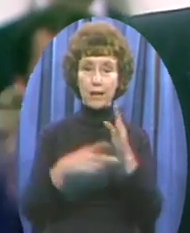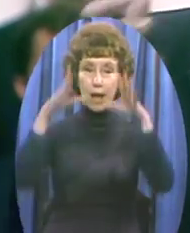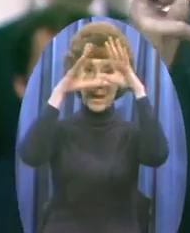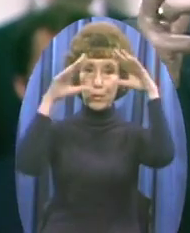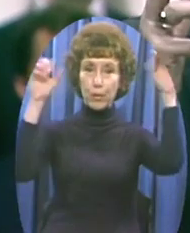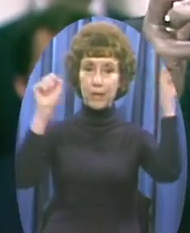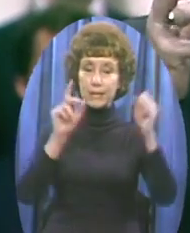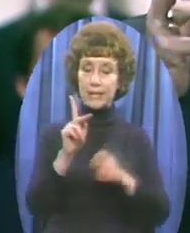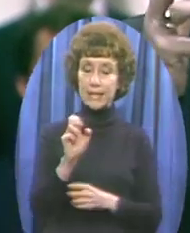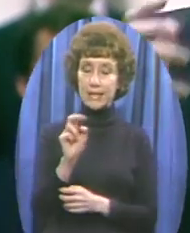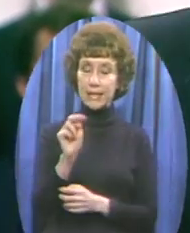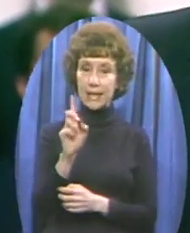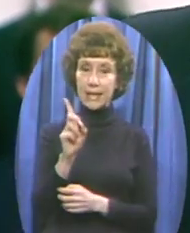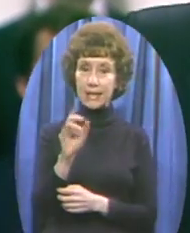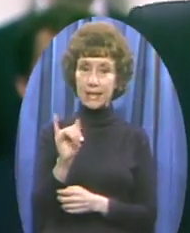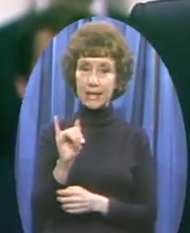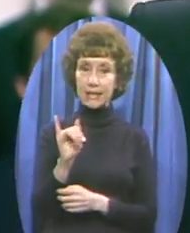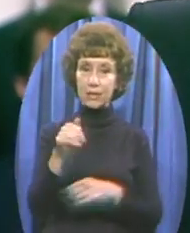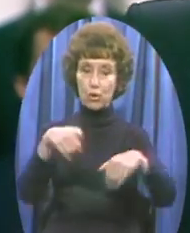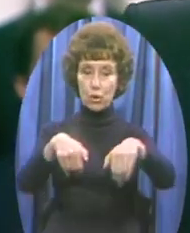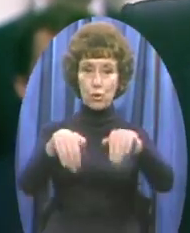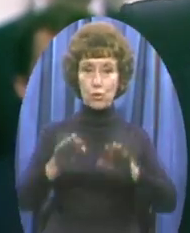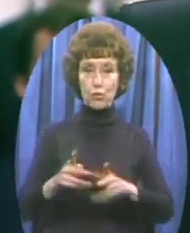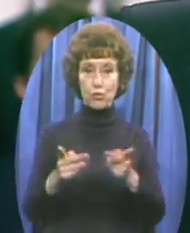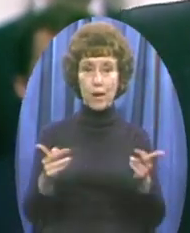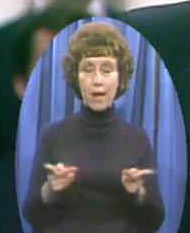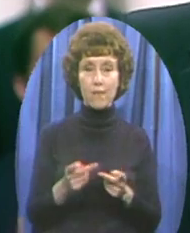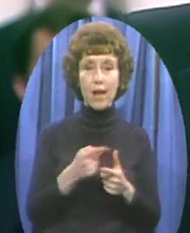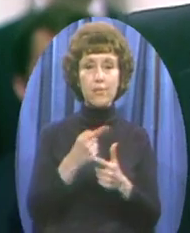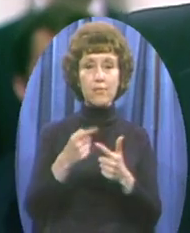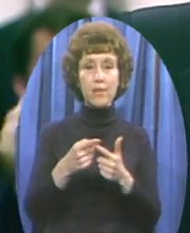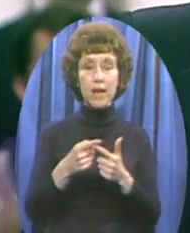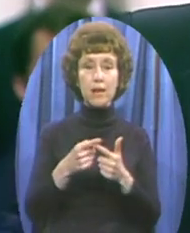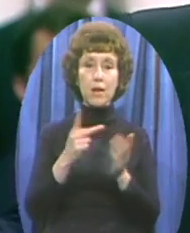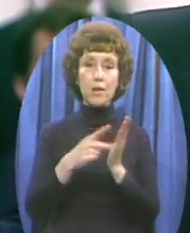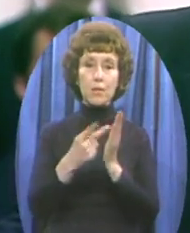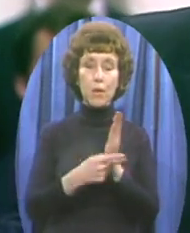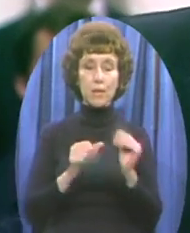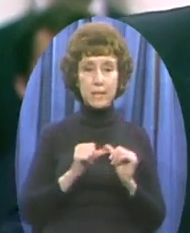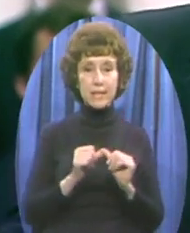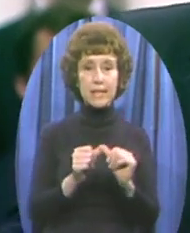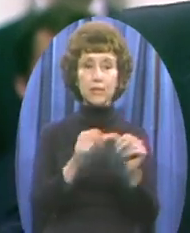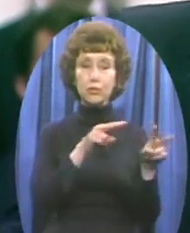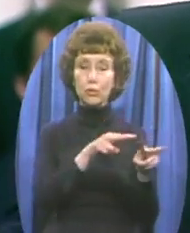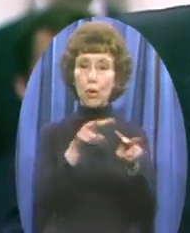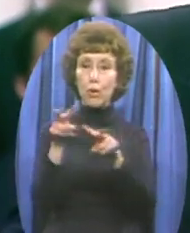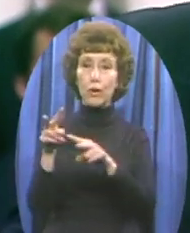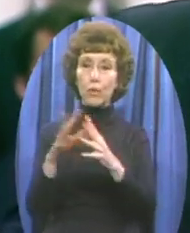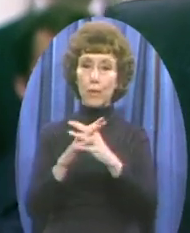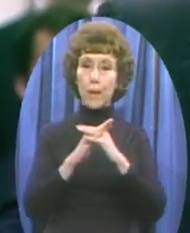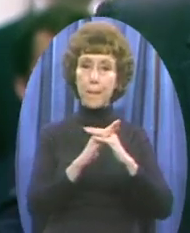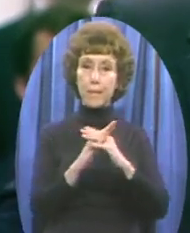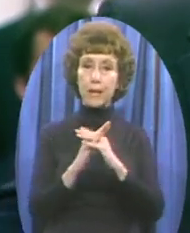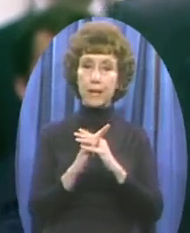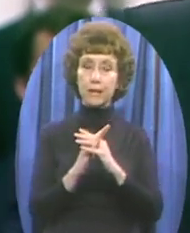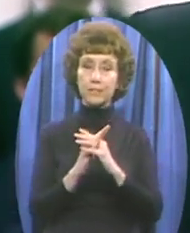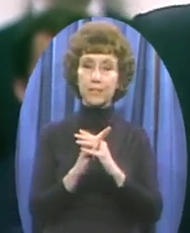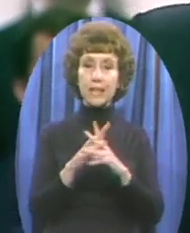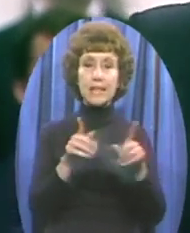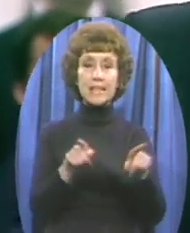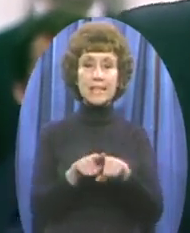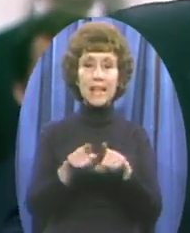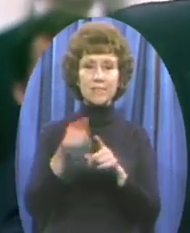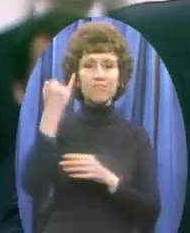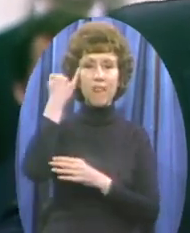say, here's a nation 204 years old. Like that 46-year-old president who was too young to die, our nation is too